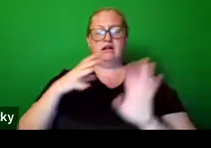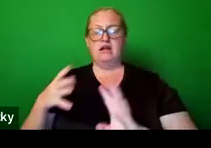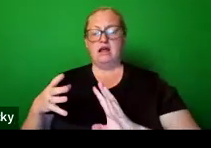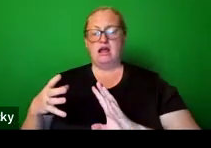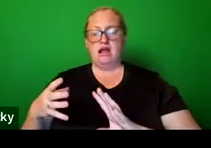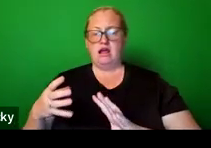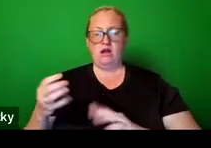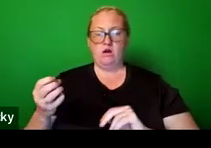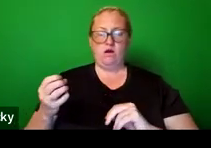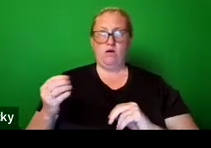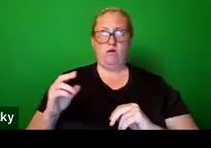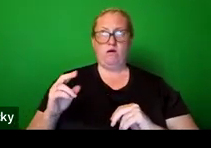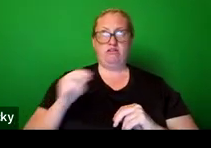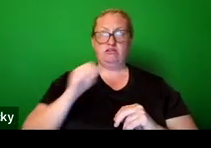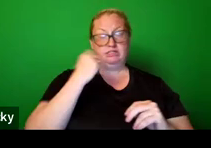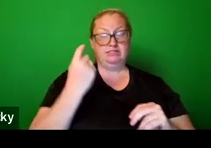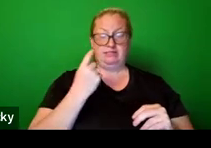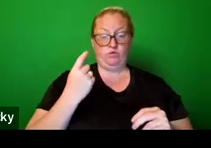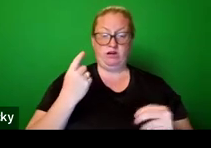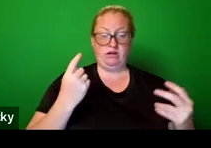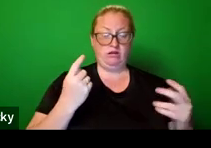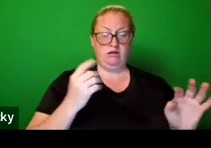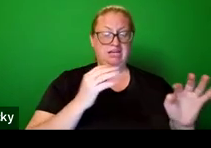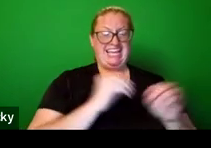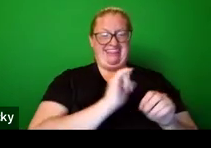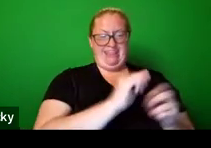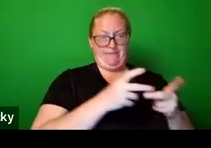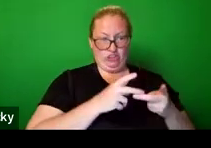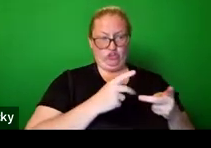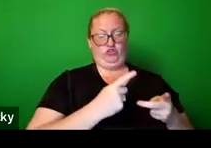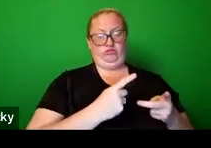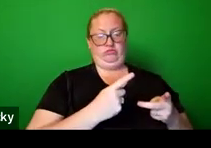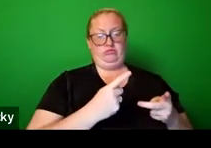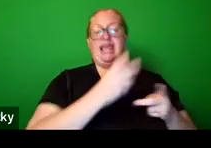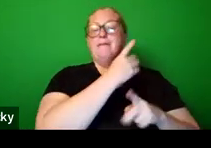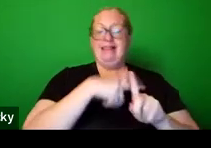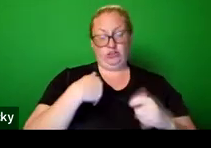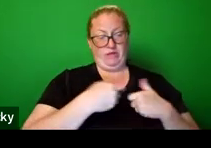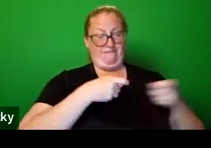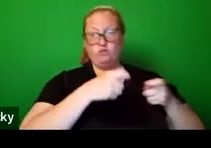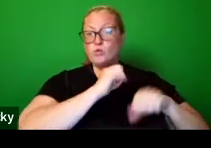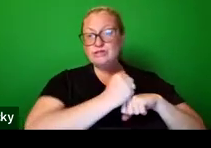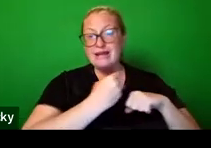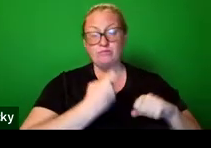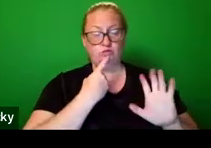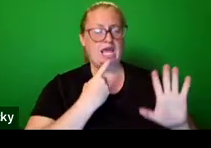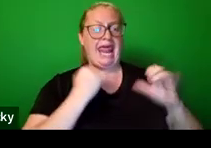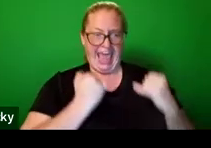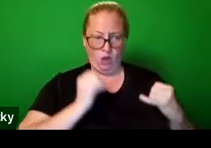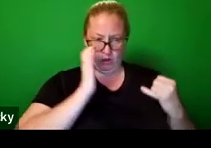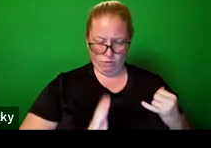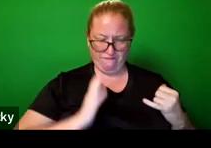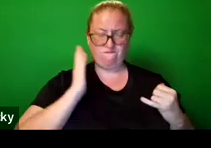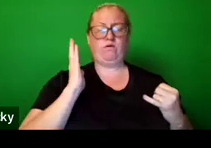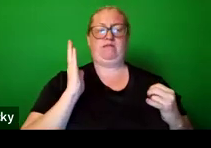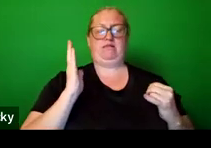well positioned to do that, to say we recommend, and we have these controls in place to say we're going to formally now recommend changing